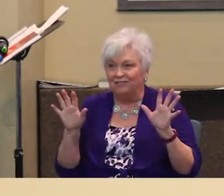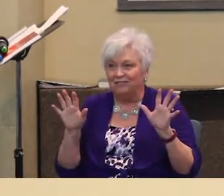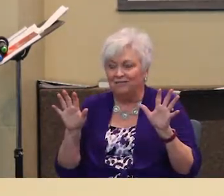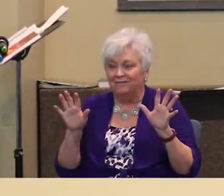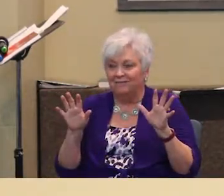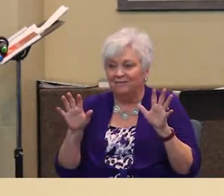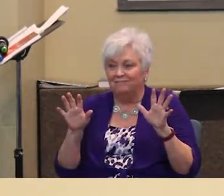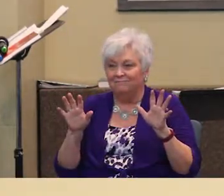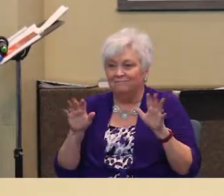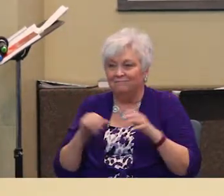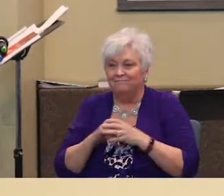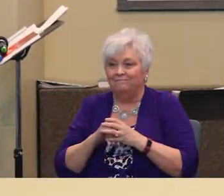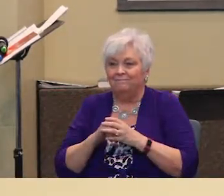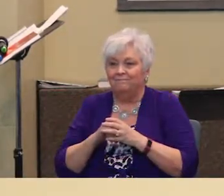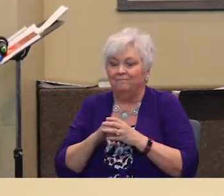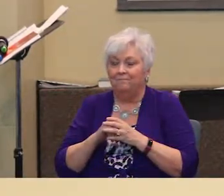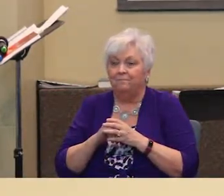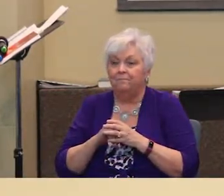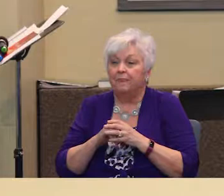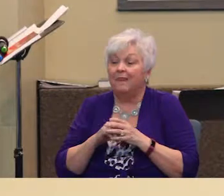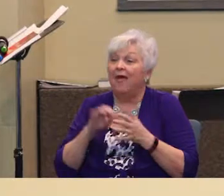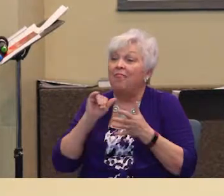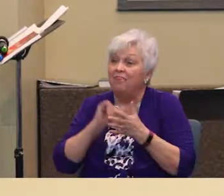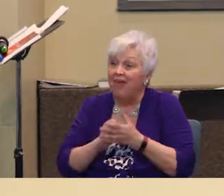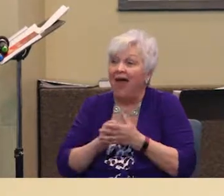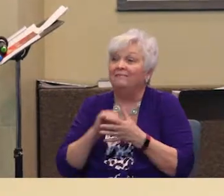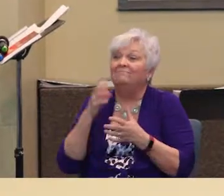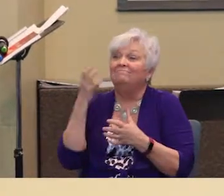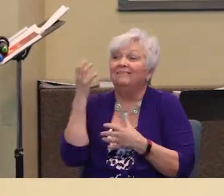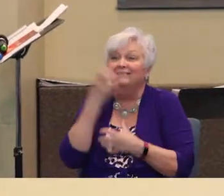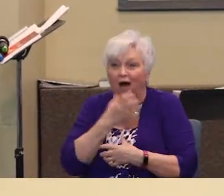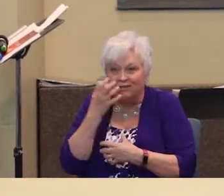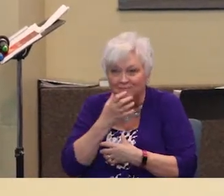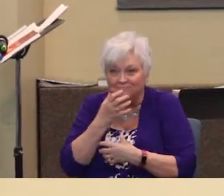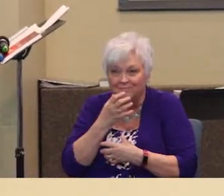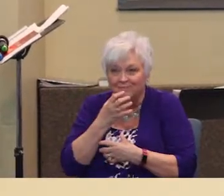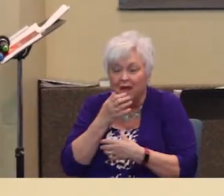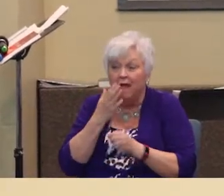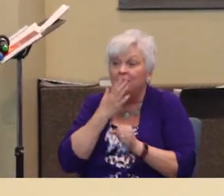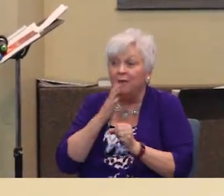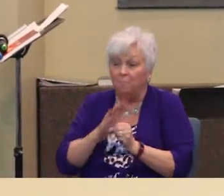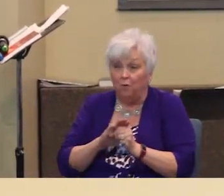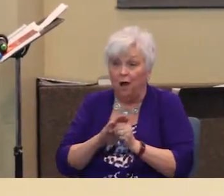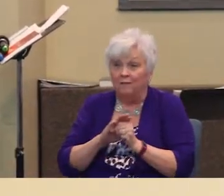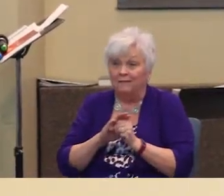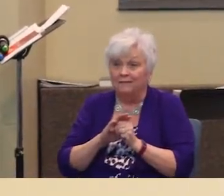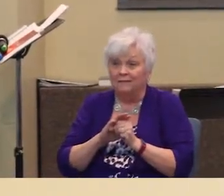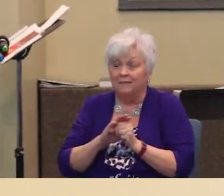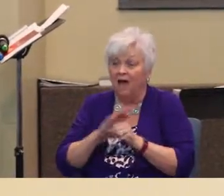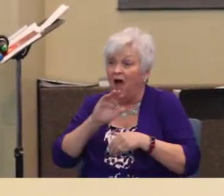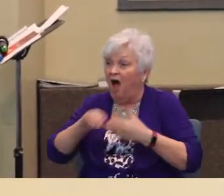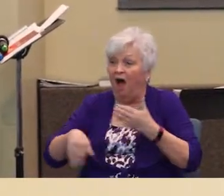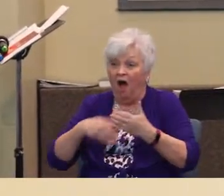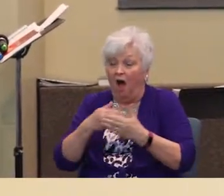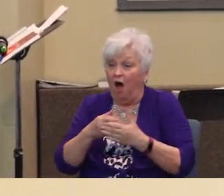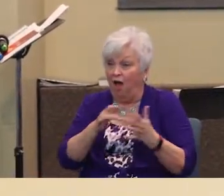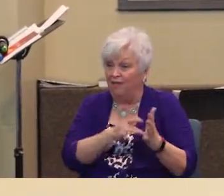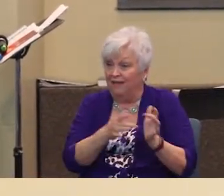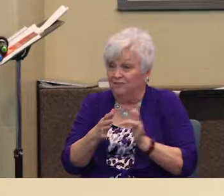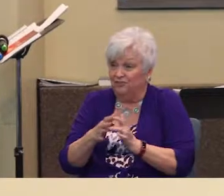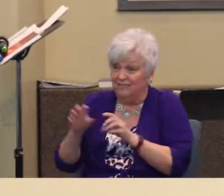completed. Folks, that's awesome. The promise is this, is that all that Jesus did and